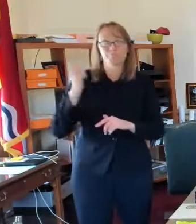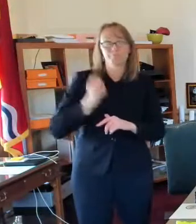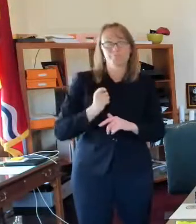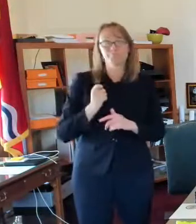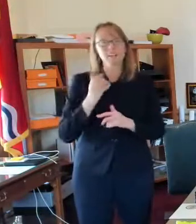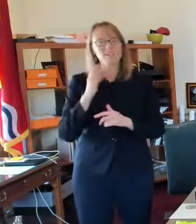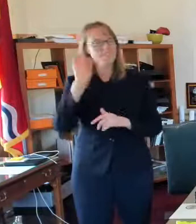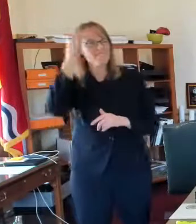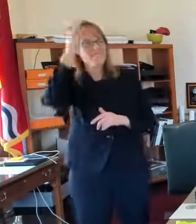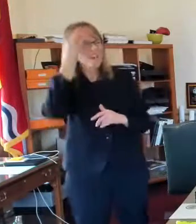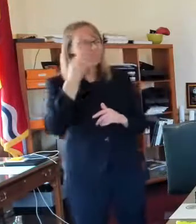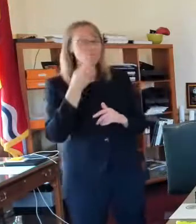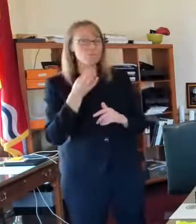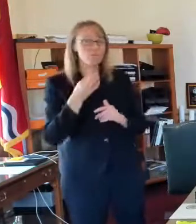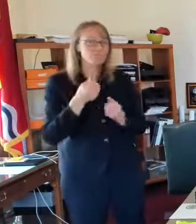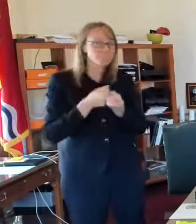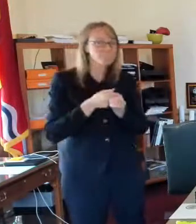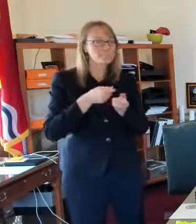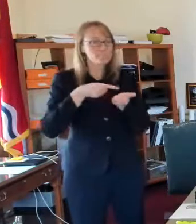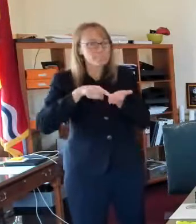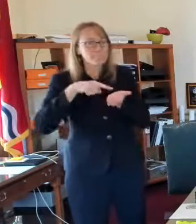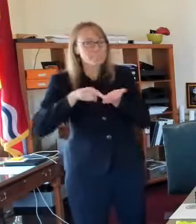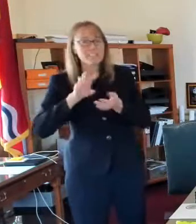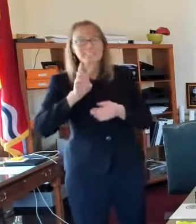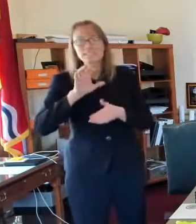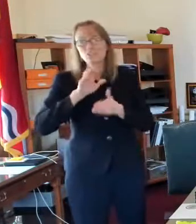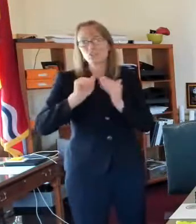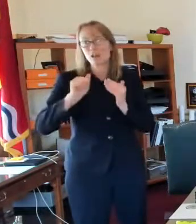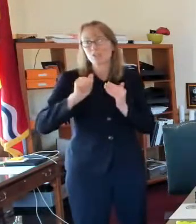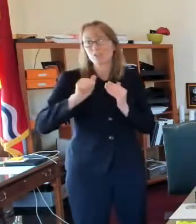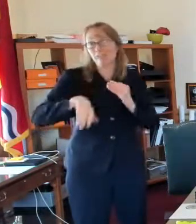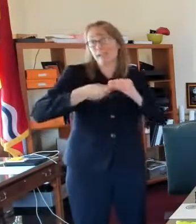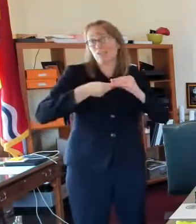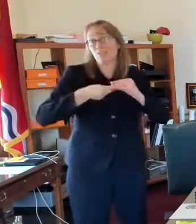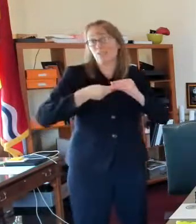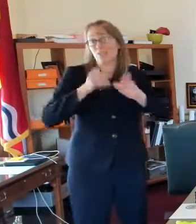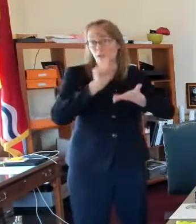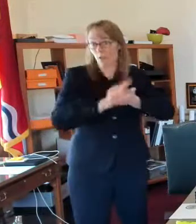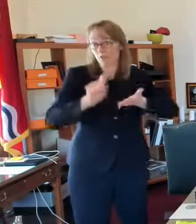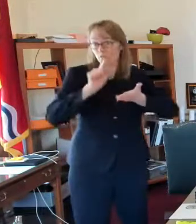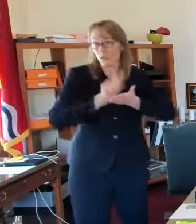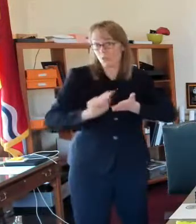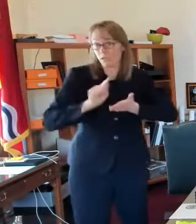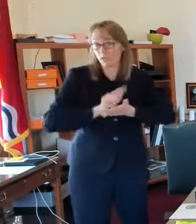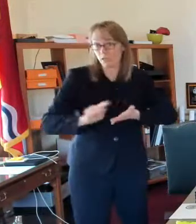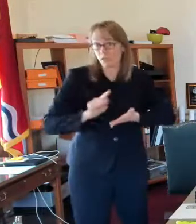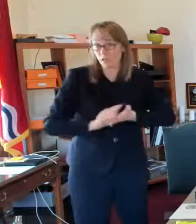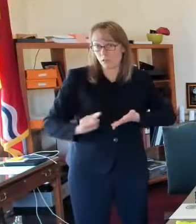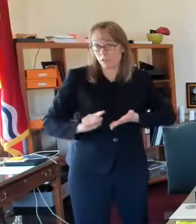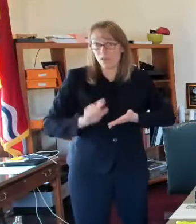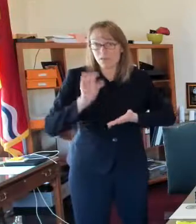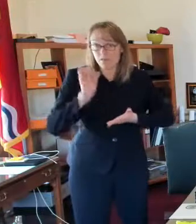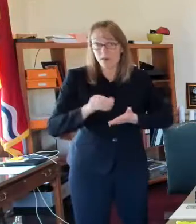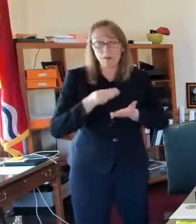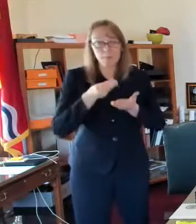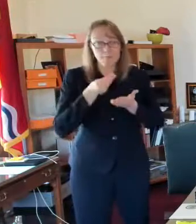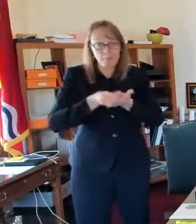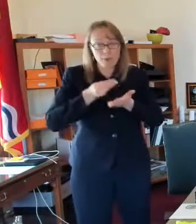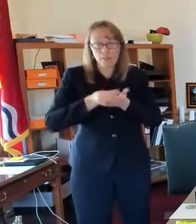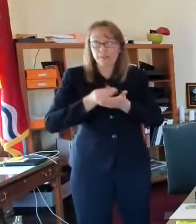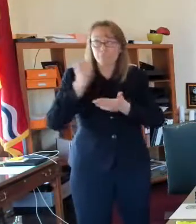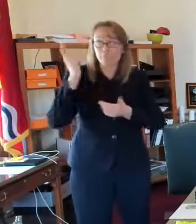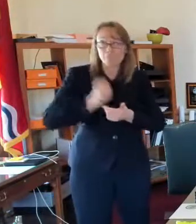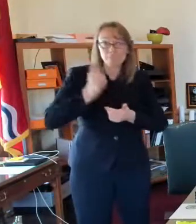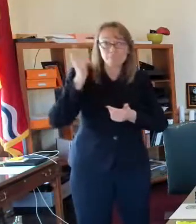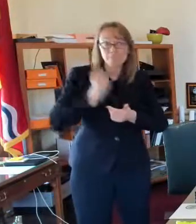of 3 months maybe was $600 additional a week. That helps people pay their rent. I mean, that's a huge